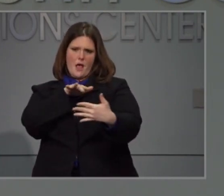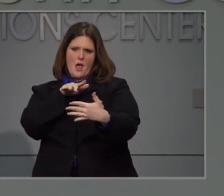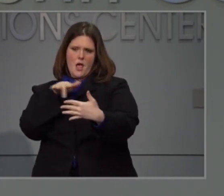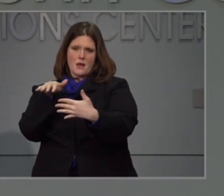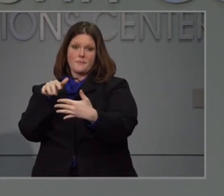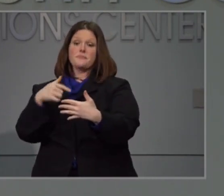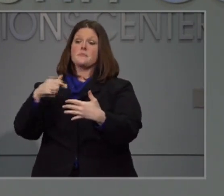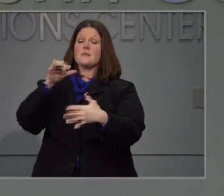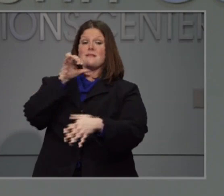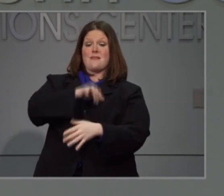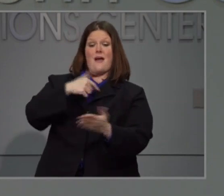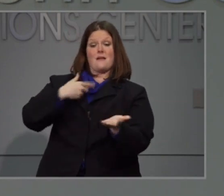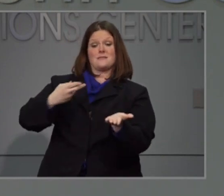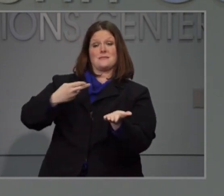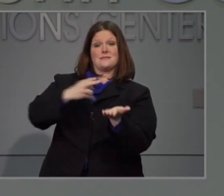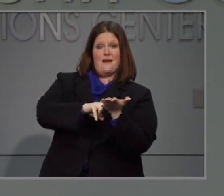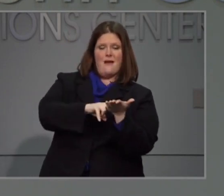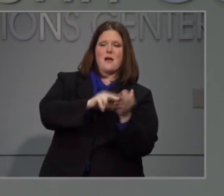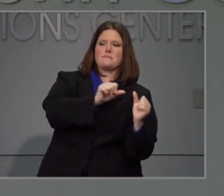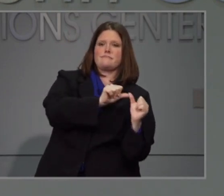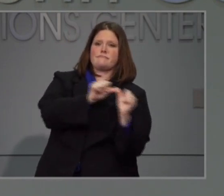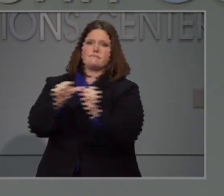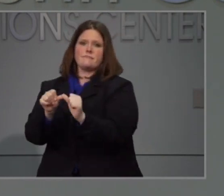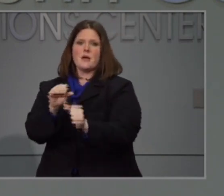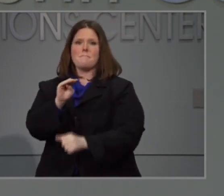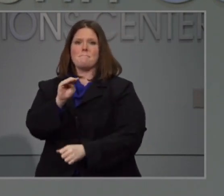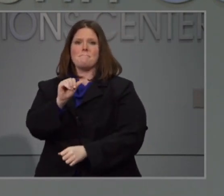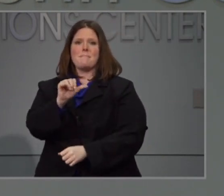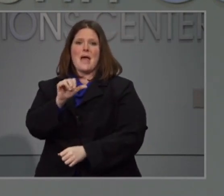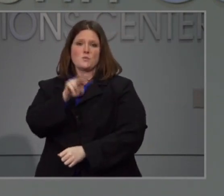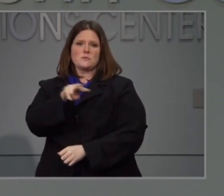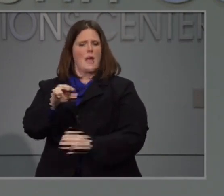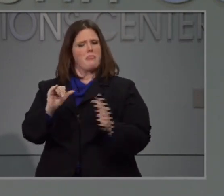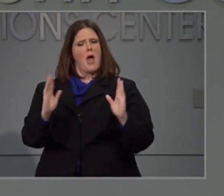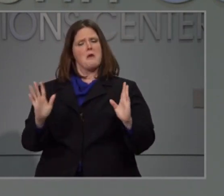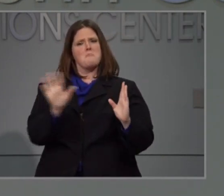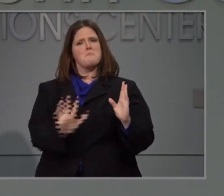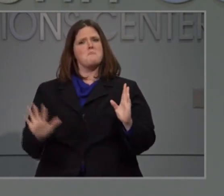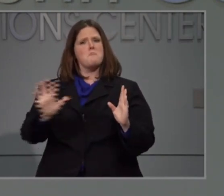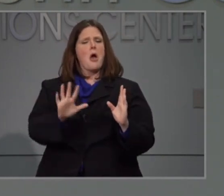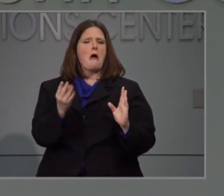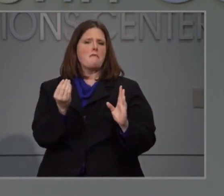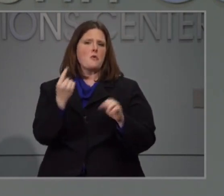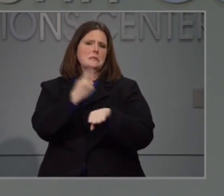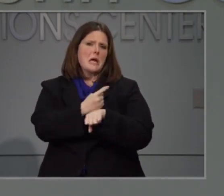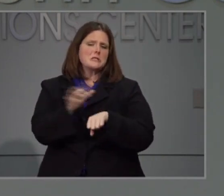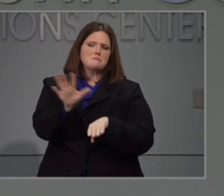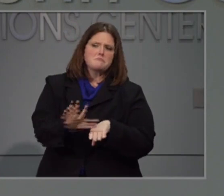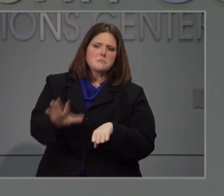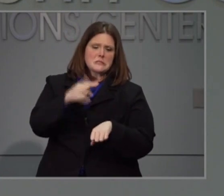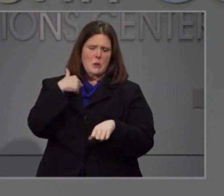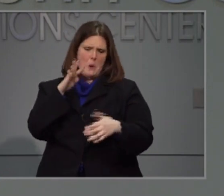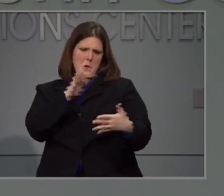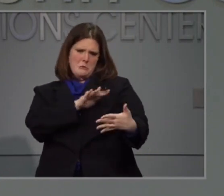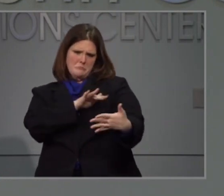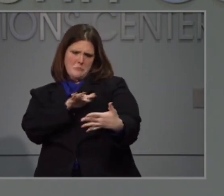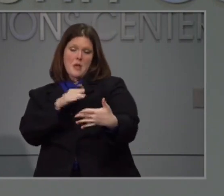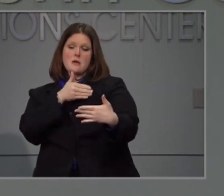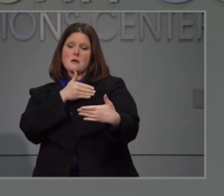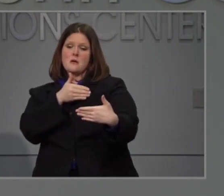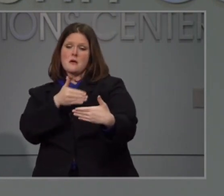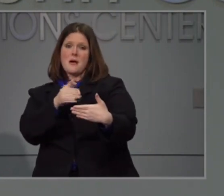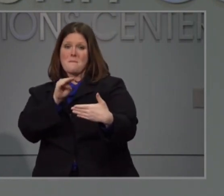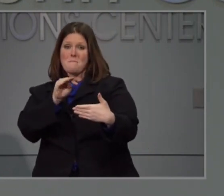until May 22nd, so that will give us at least 14 days to decide whether we need to extend the order of phase